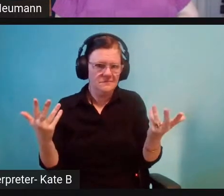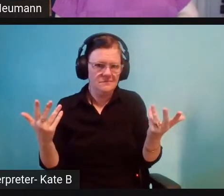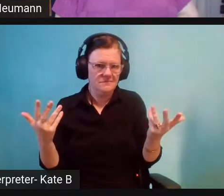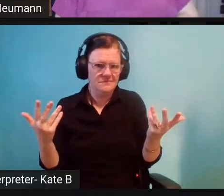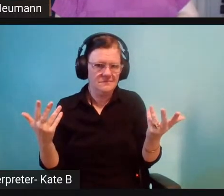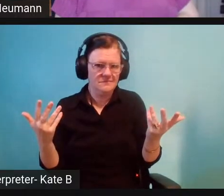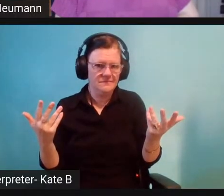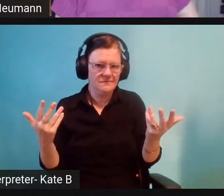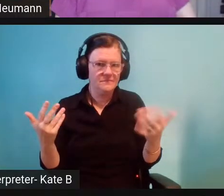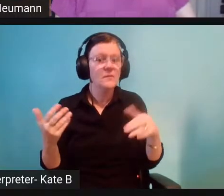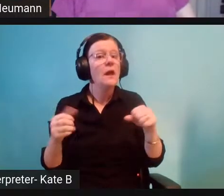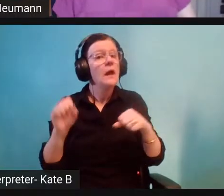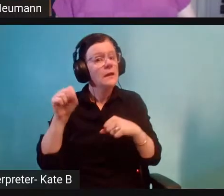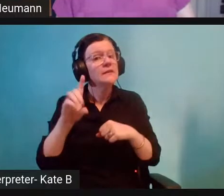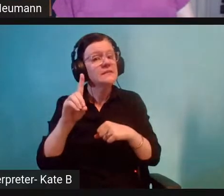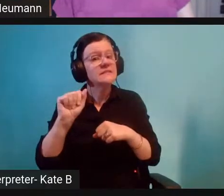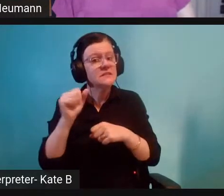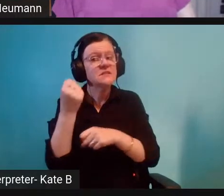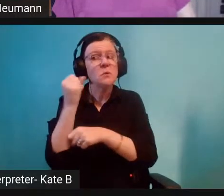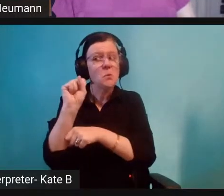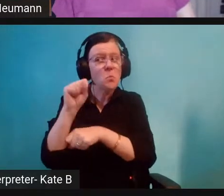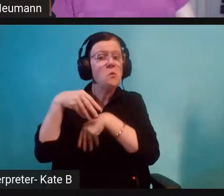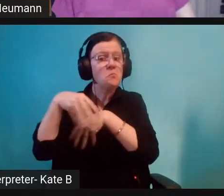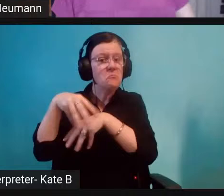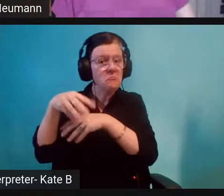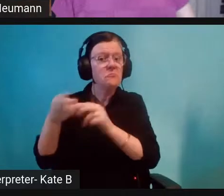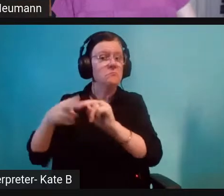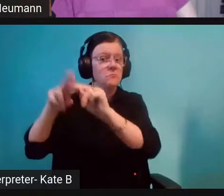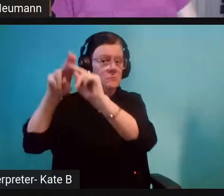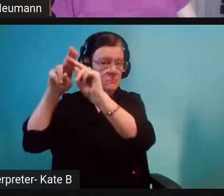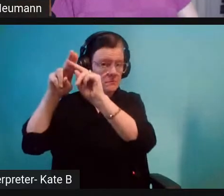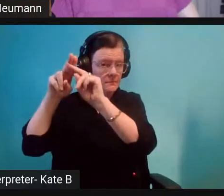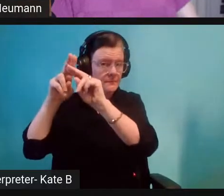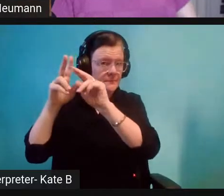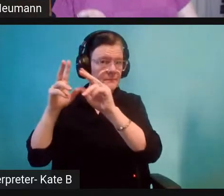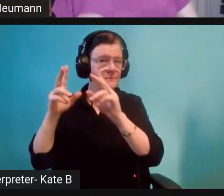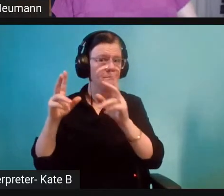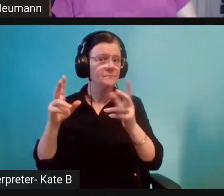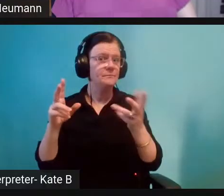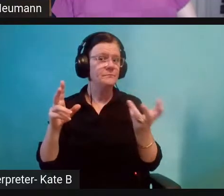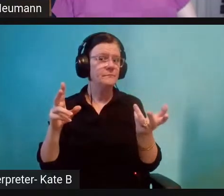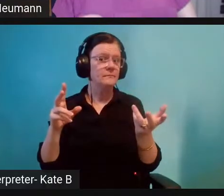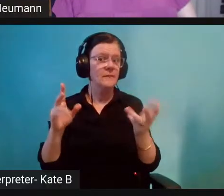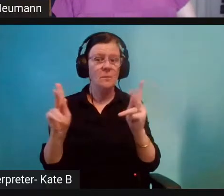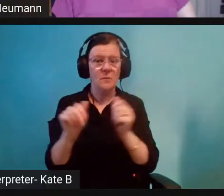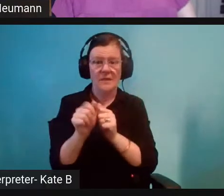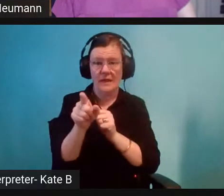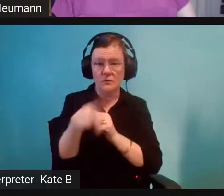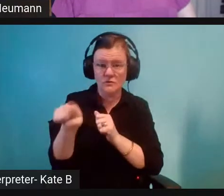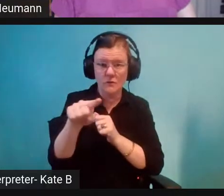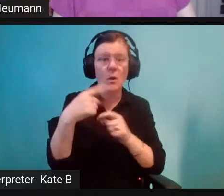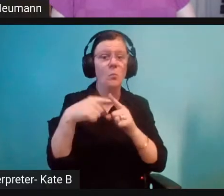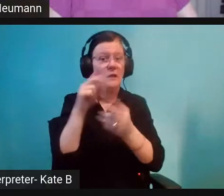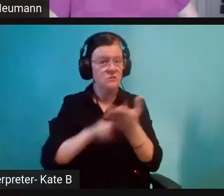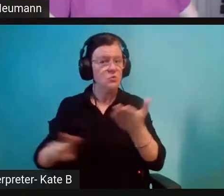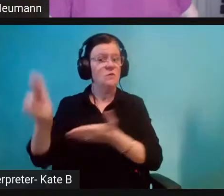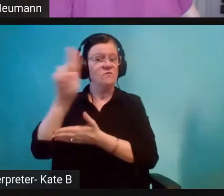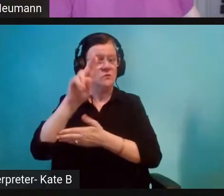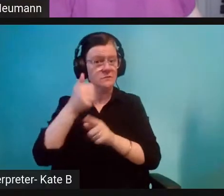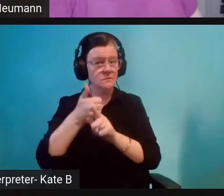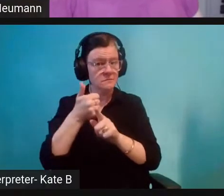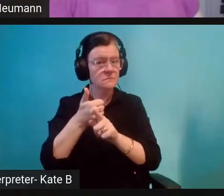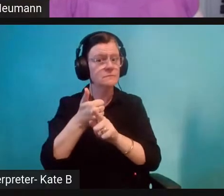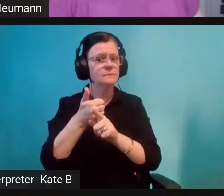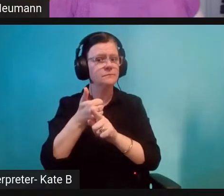disability movement increases, and quite frankly, as people like yourself and the university begin